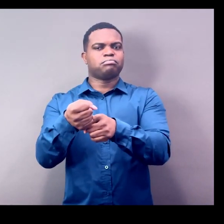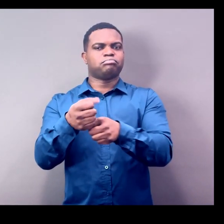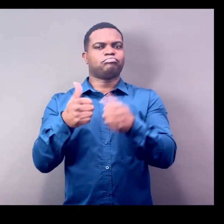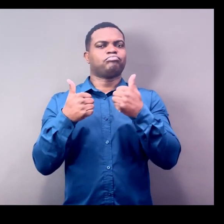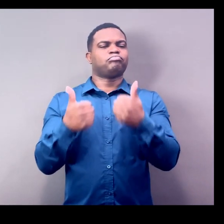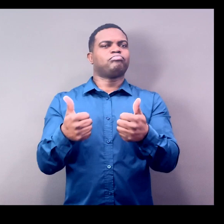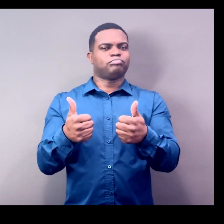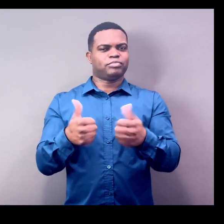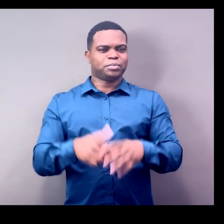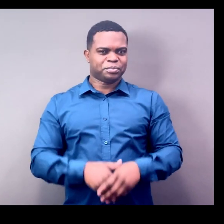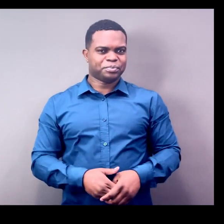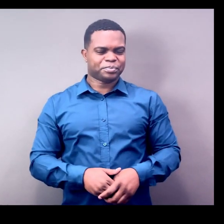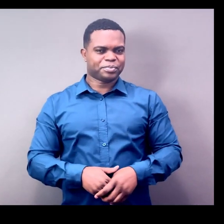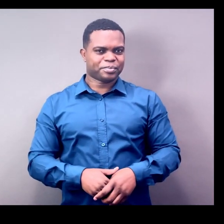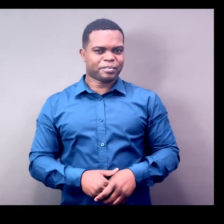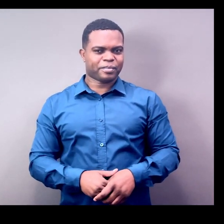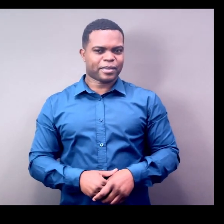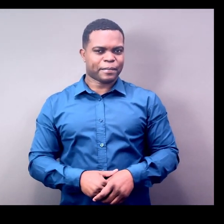let's say, that